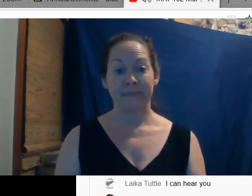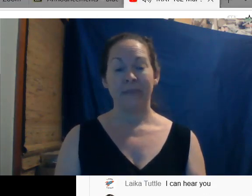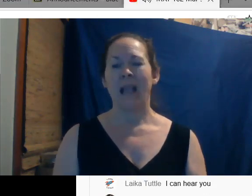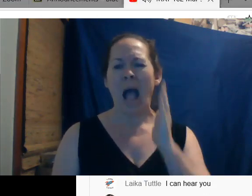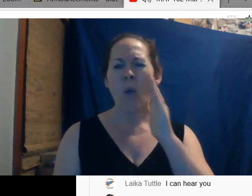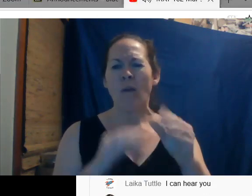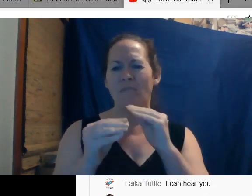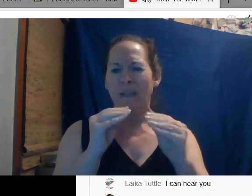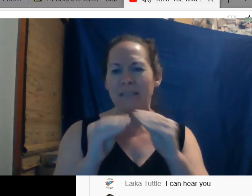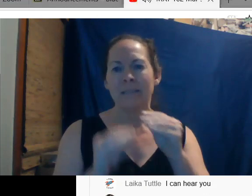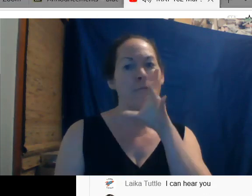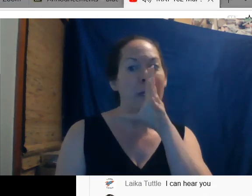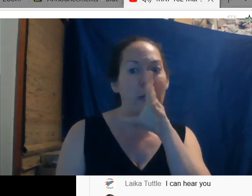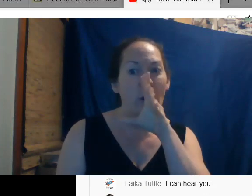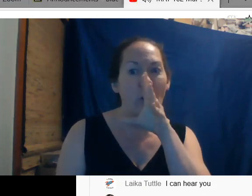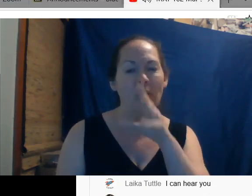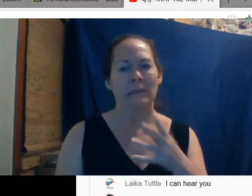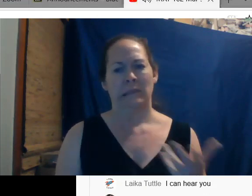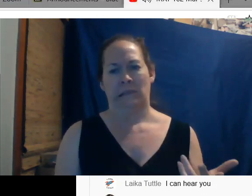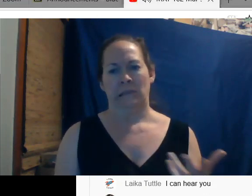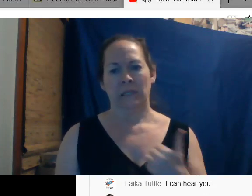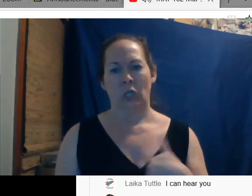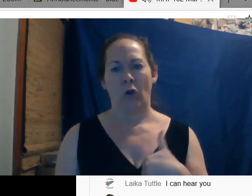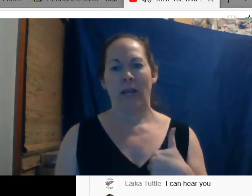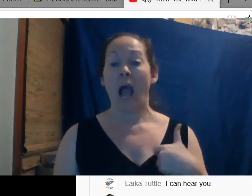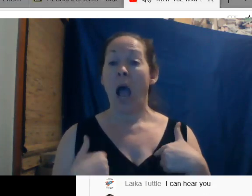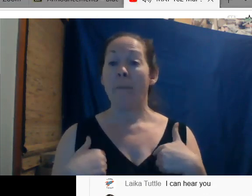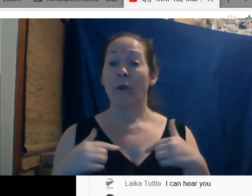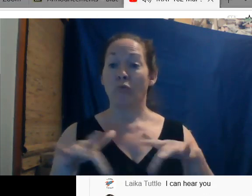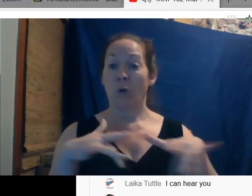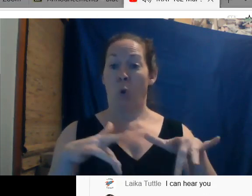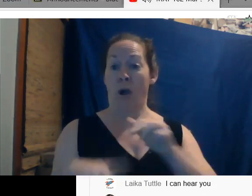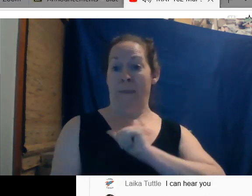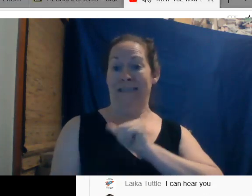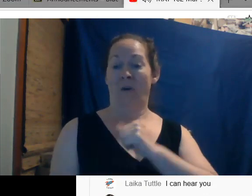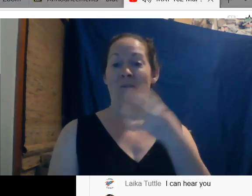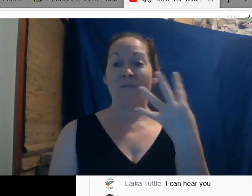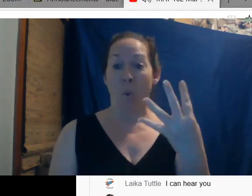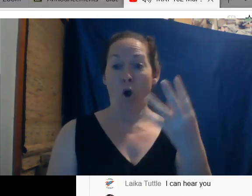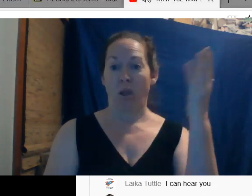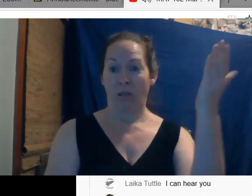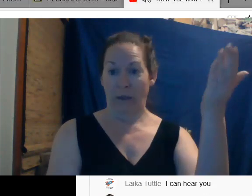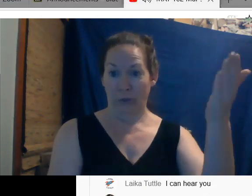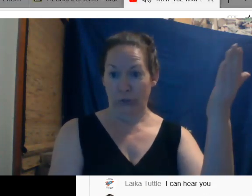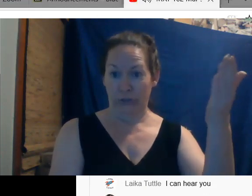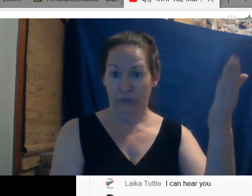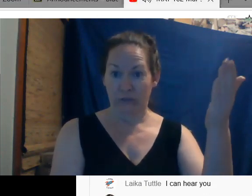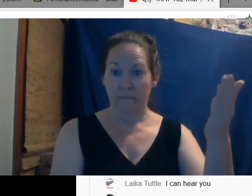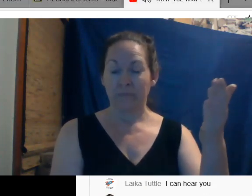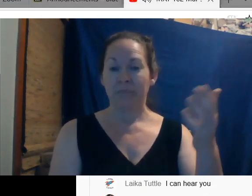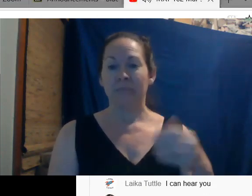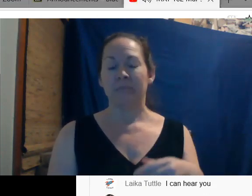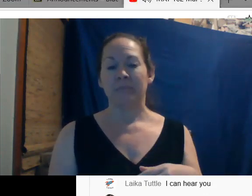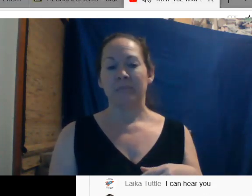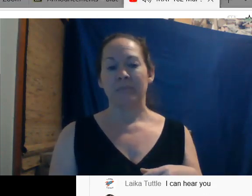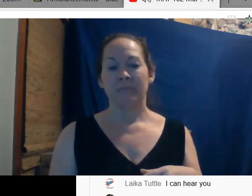it. I hope you saw the note. I'm recording 4 lectures during the week. There are 2